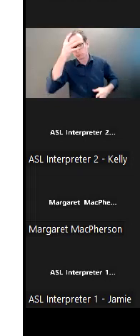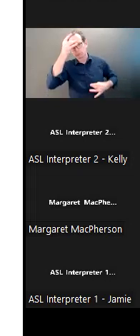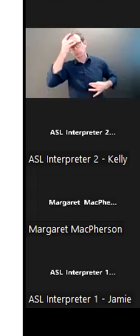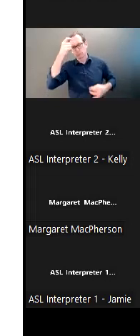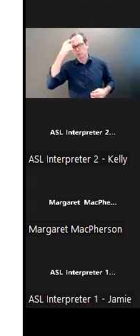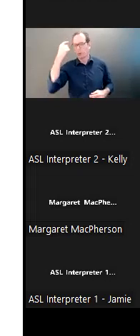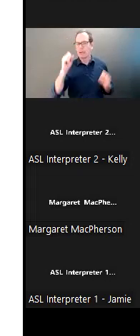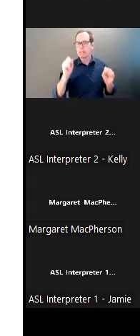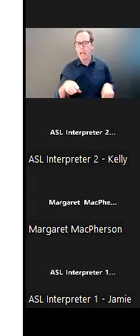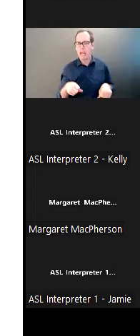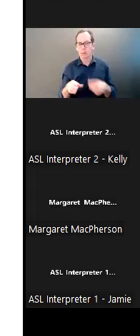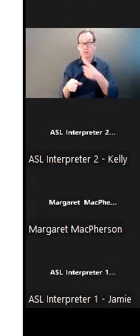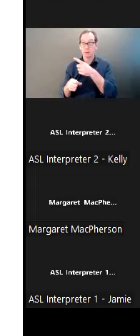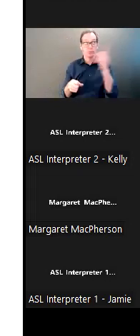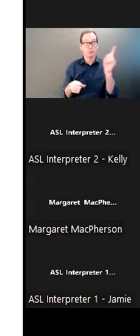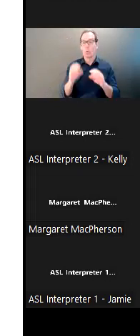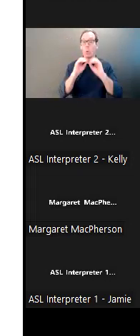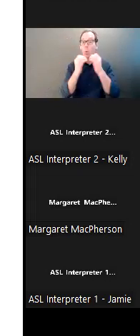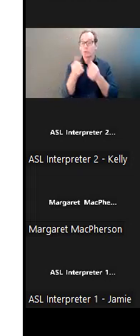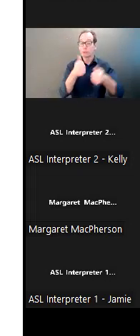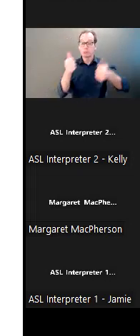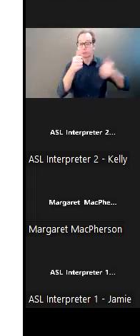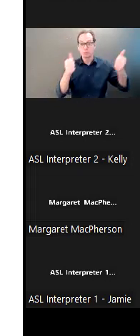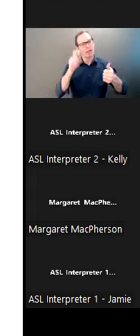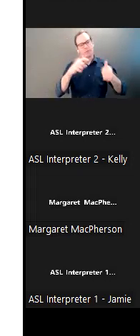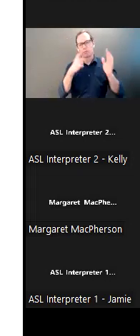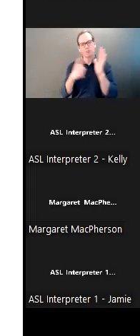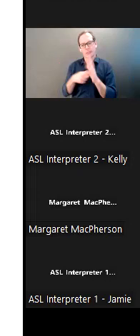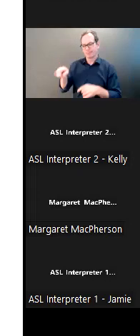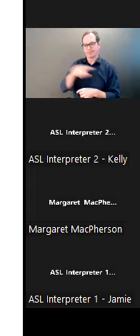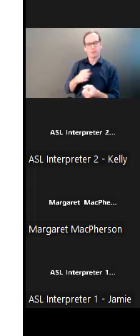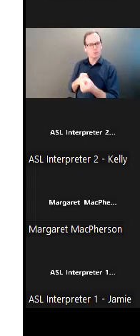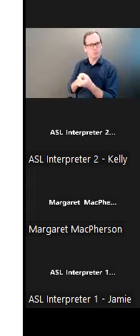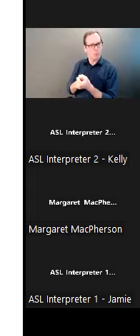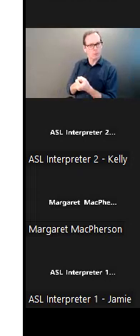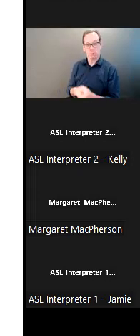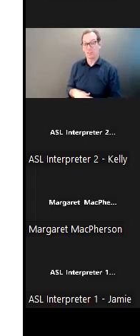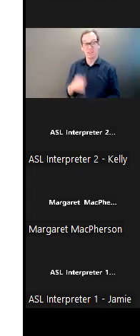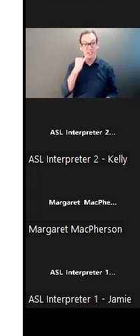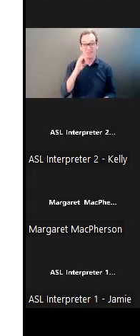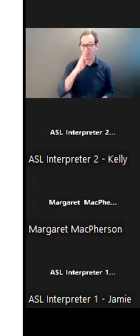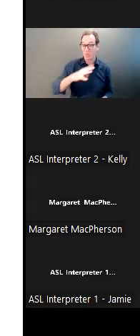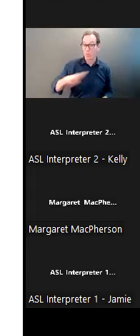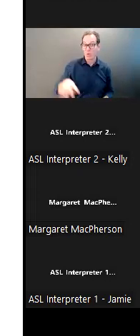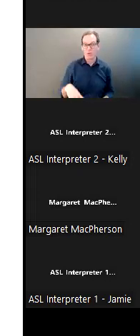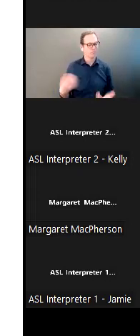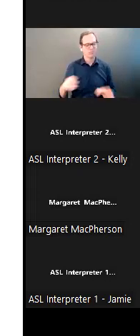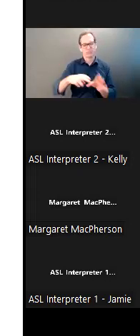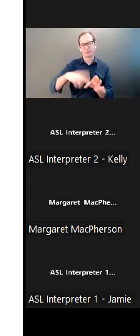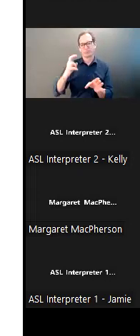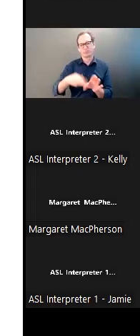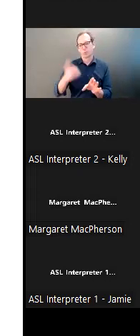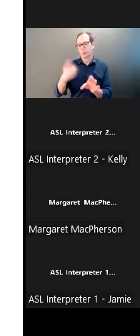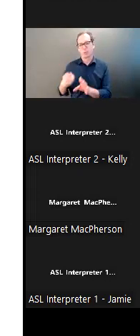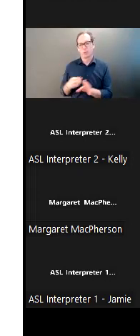then we get also into that cycle of moral distress, moral injury, and burnout. And at this point, I would say one of our biggest societal problems